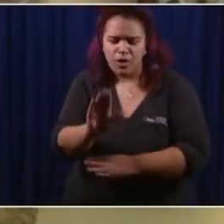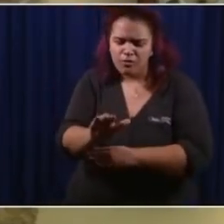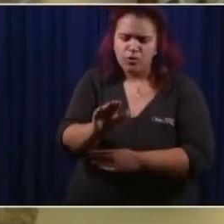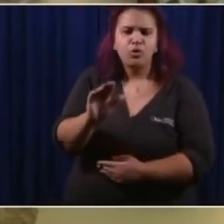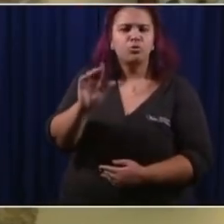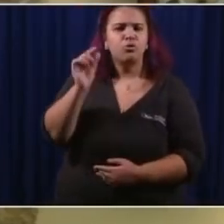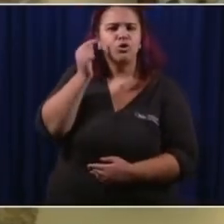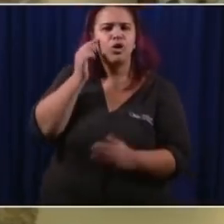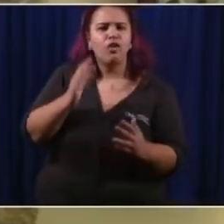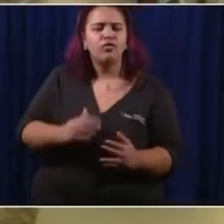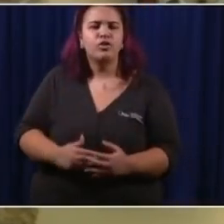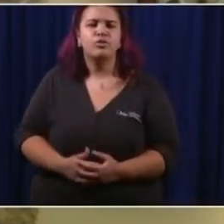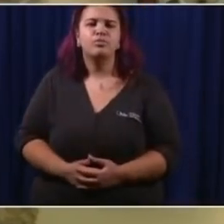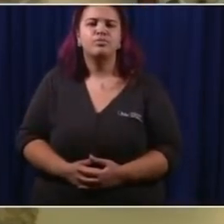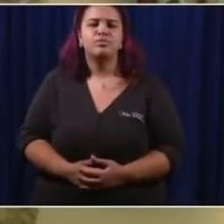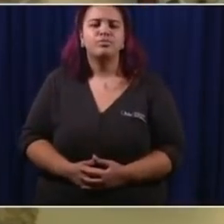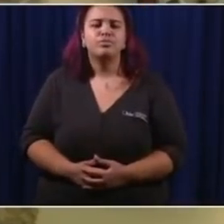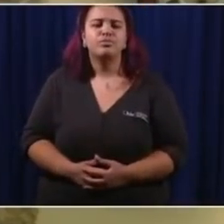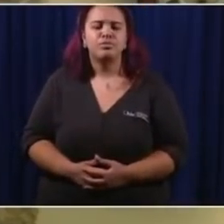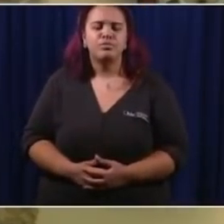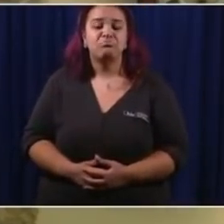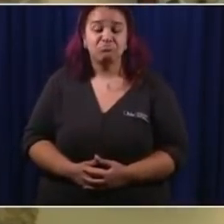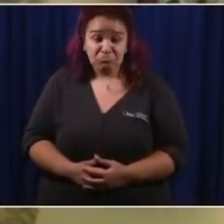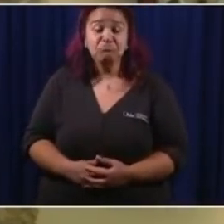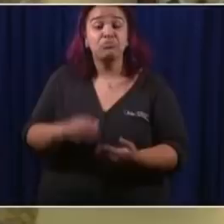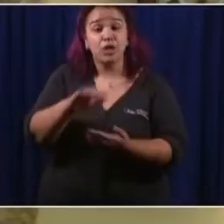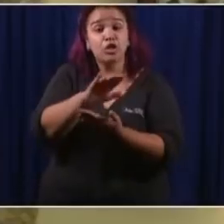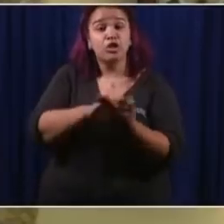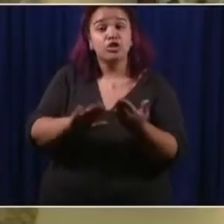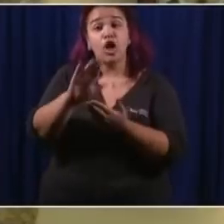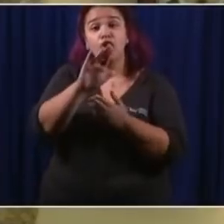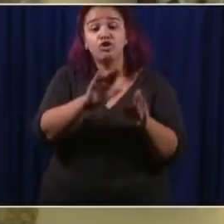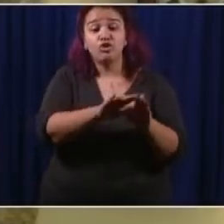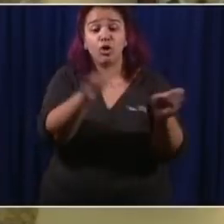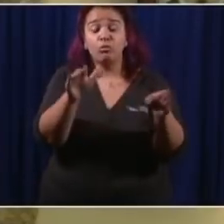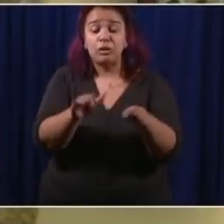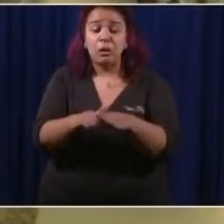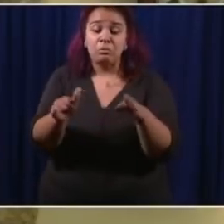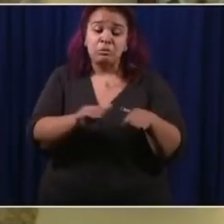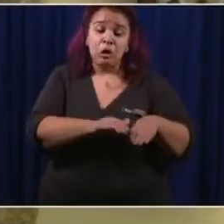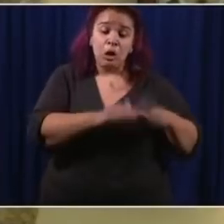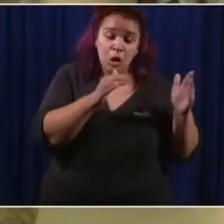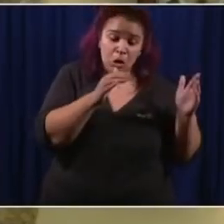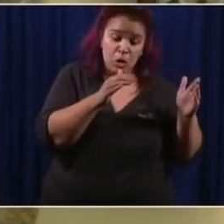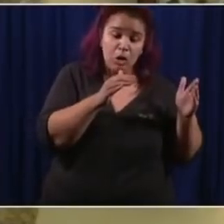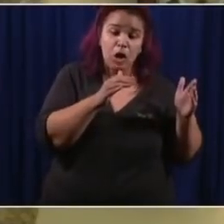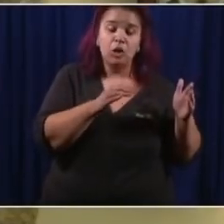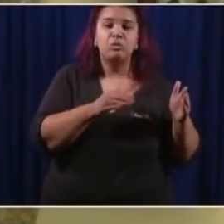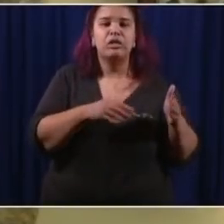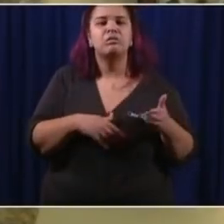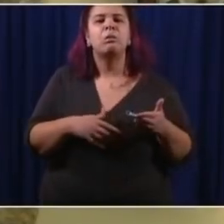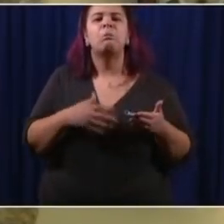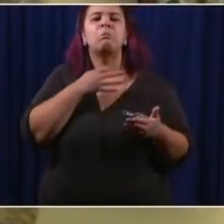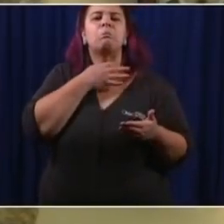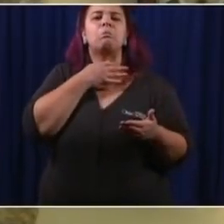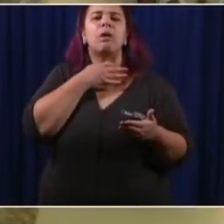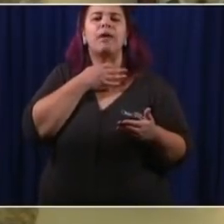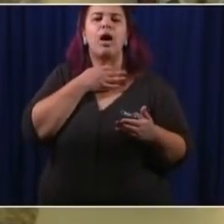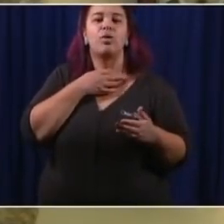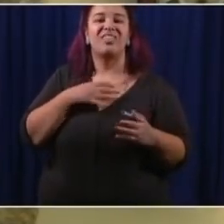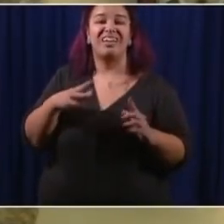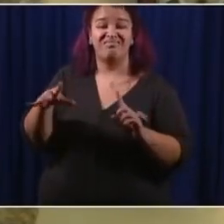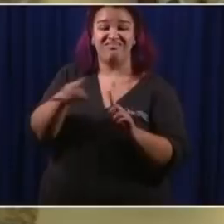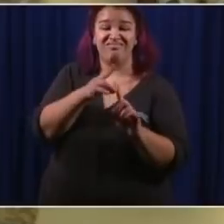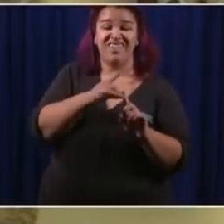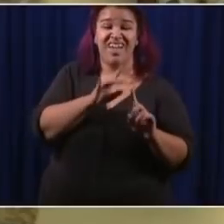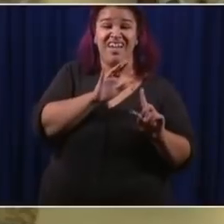news from over the past week or so with colleges reopening, particularly from the perspective of positive cases and also from some of the concerns